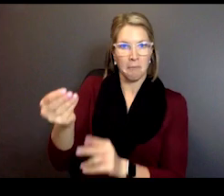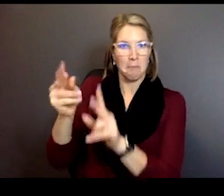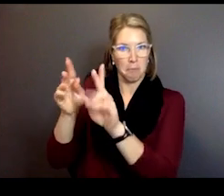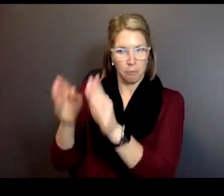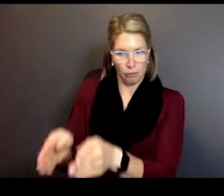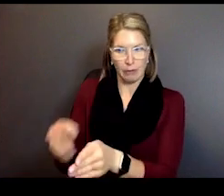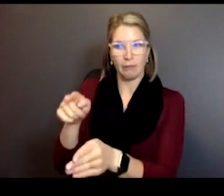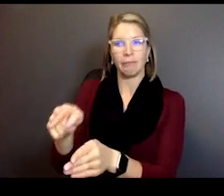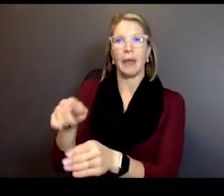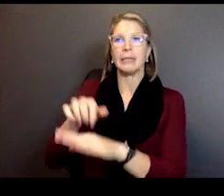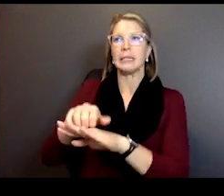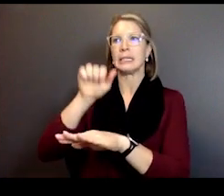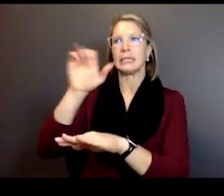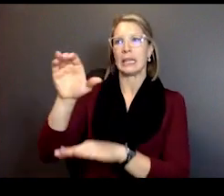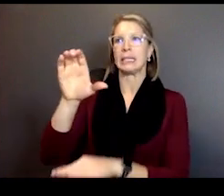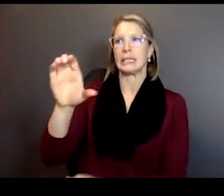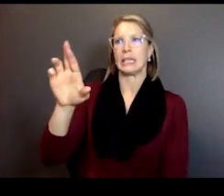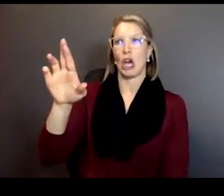to the CRA.